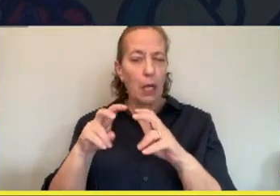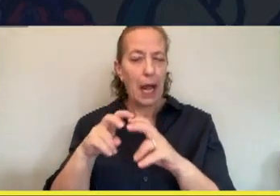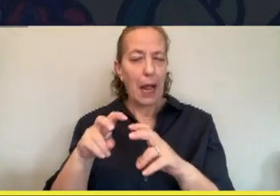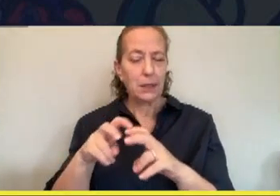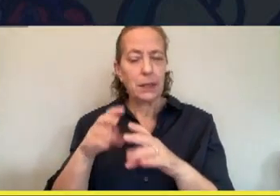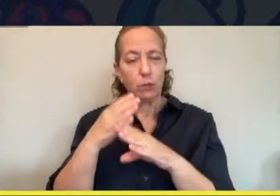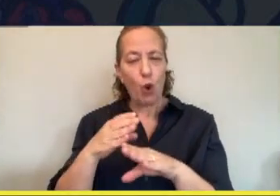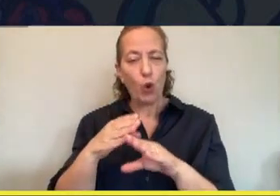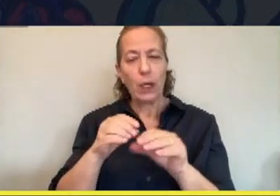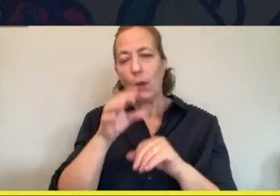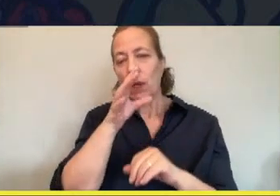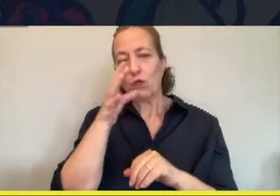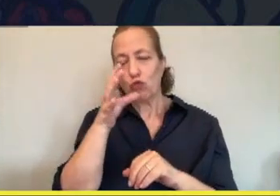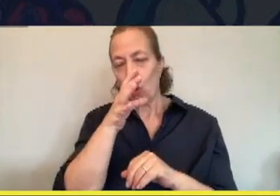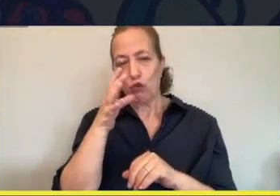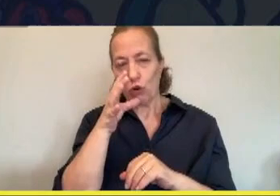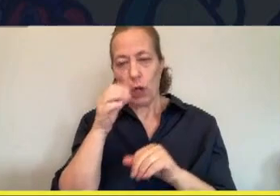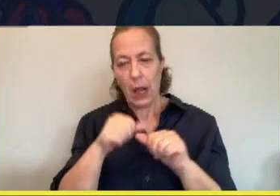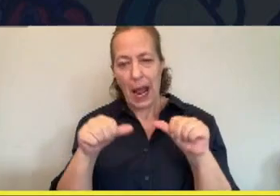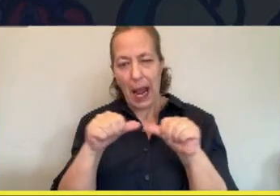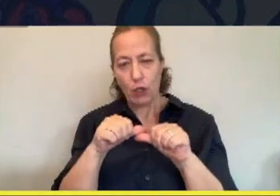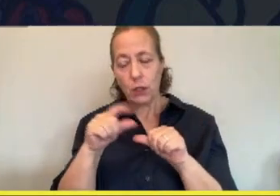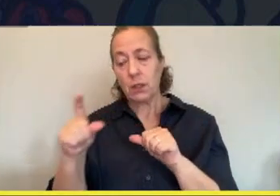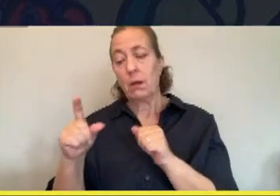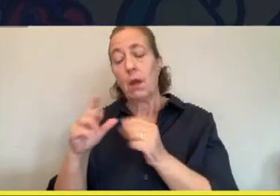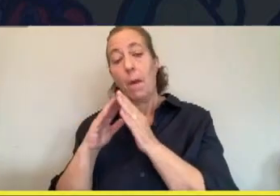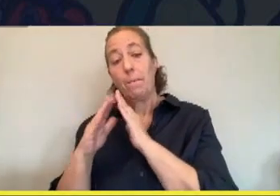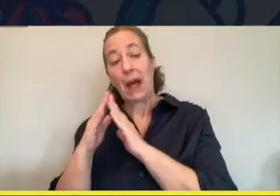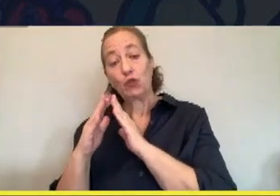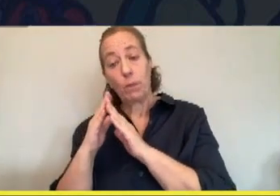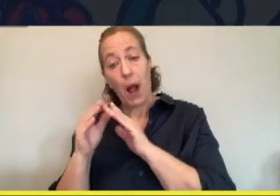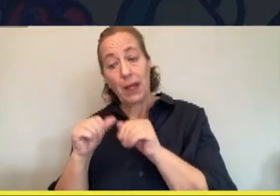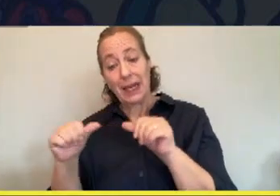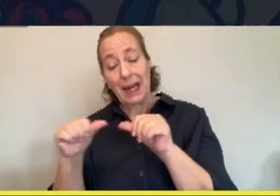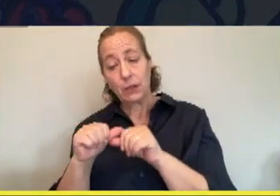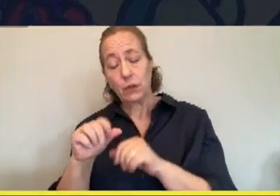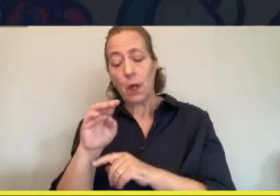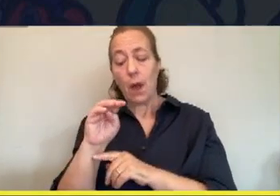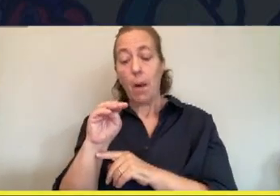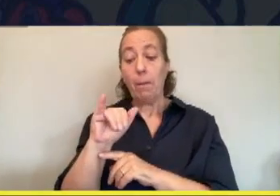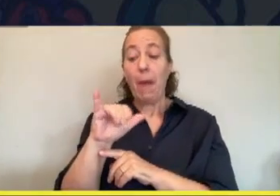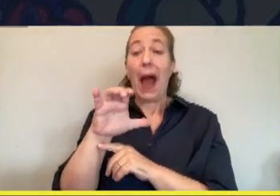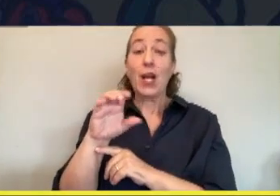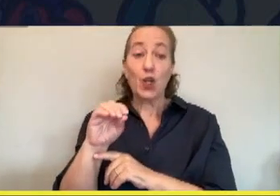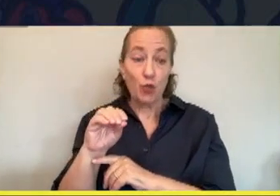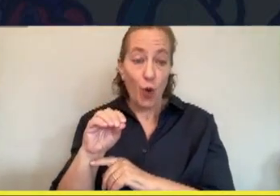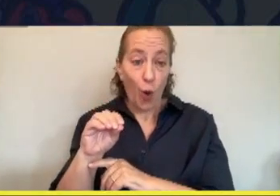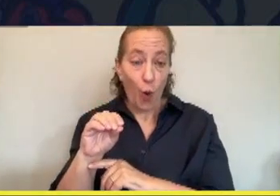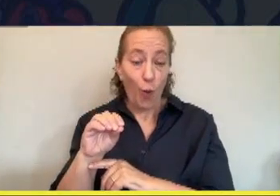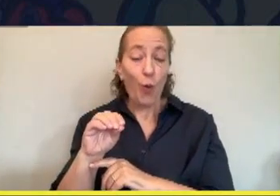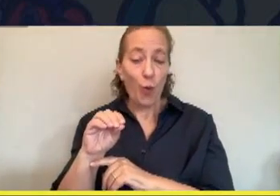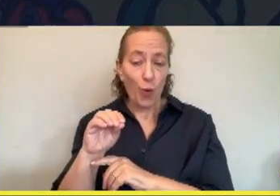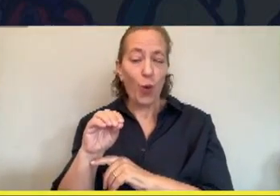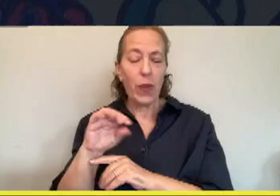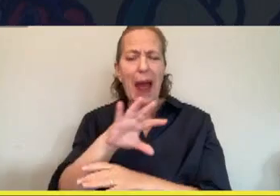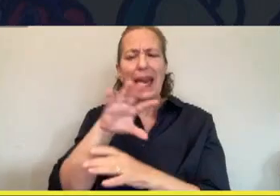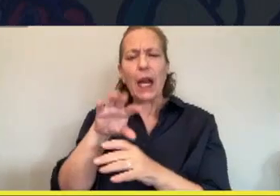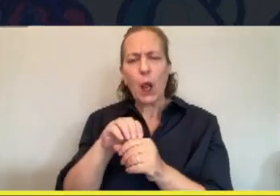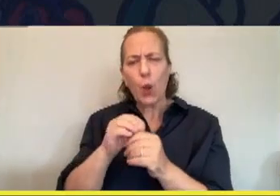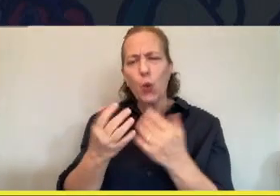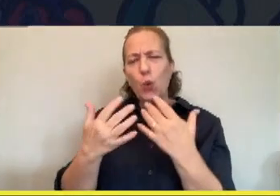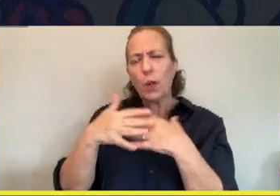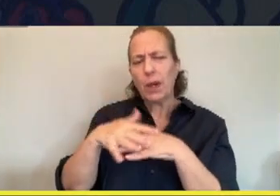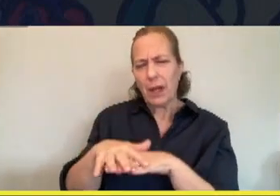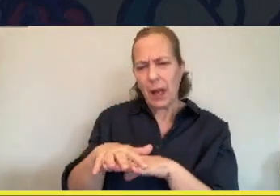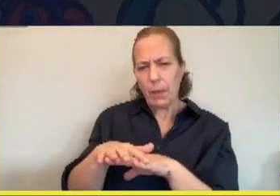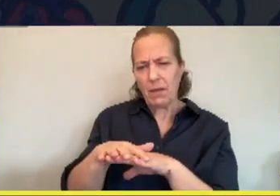the metropolitan areas, micropolitan areas, which include rural areas, and then non-core areas, which are the most